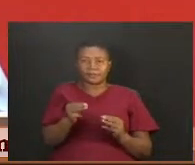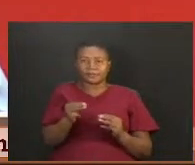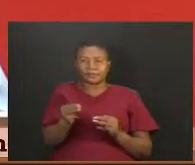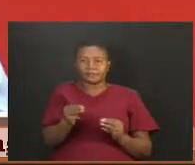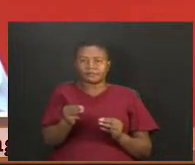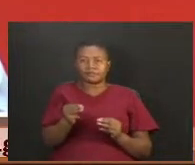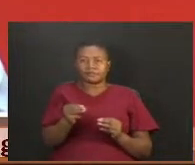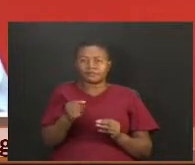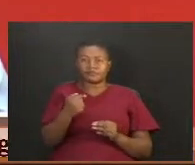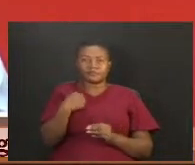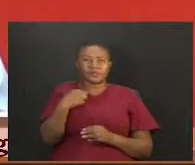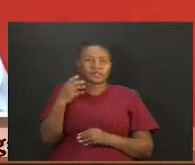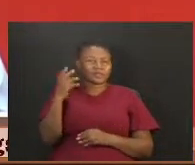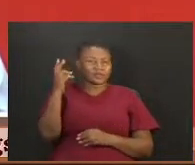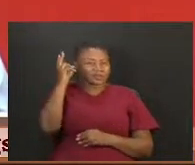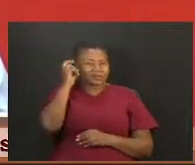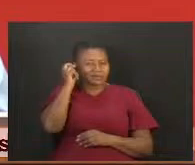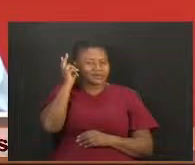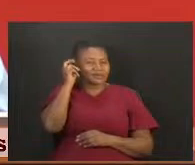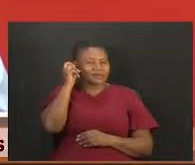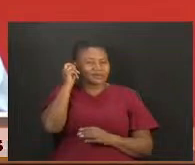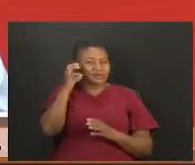I've heard enough.